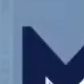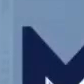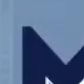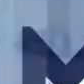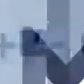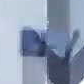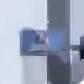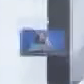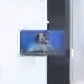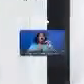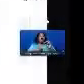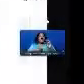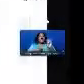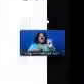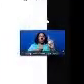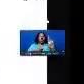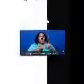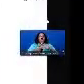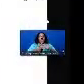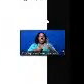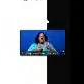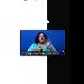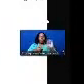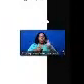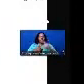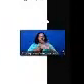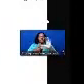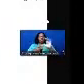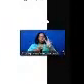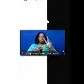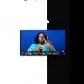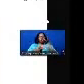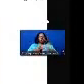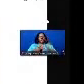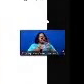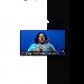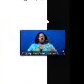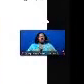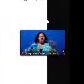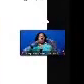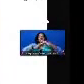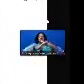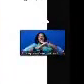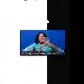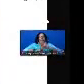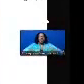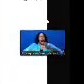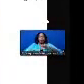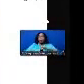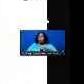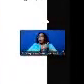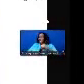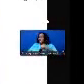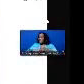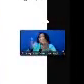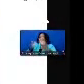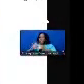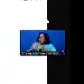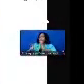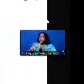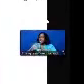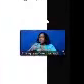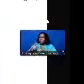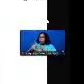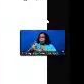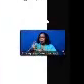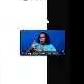uemr and assign a zoning of c2 with the flood protective area all right is there anyone here to speak in favor of